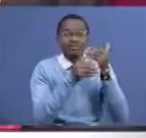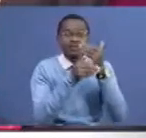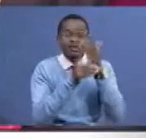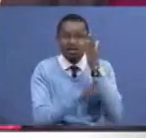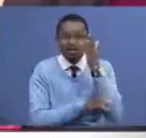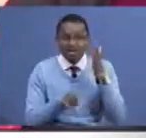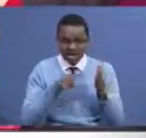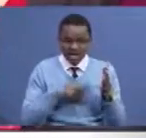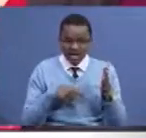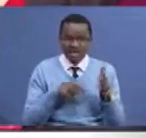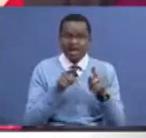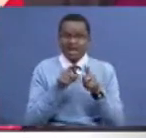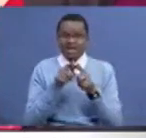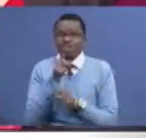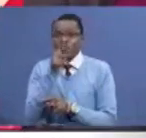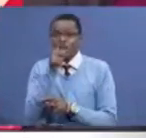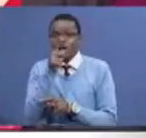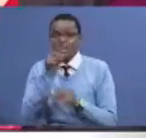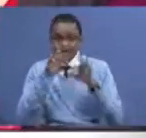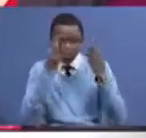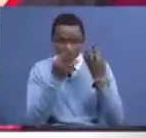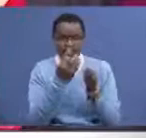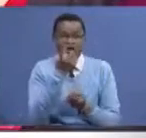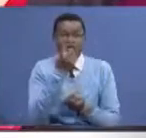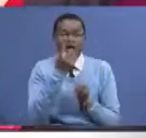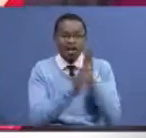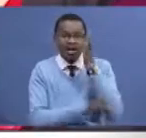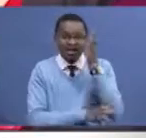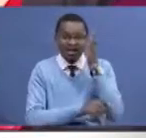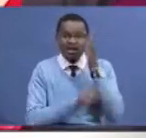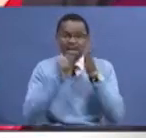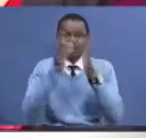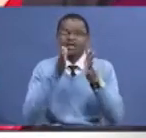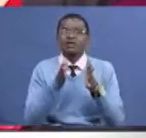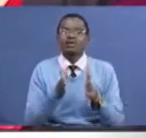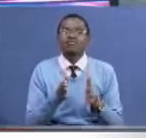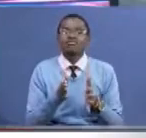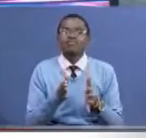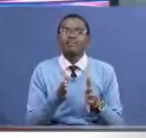taifa letu kama ndugu moja wa taifa moja, watu wa Kenya.